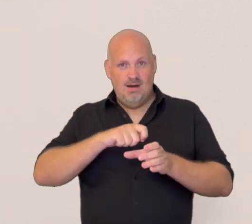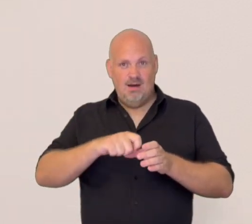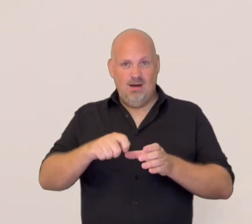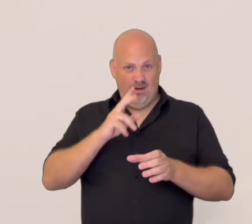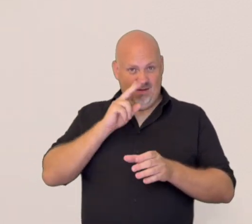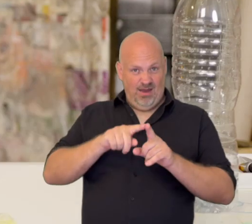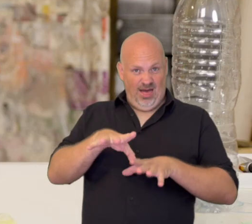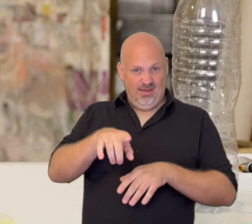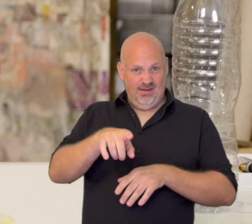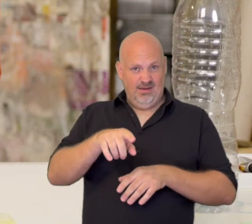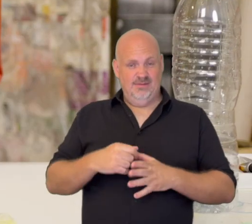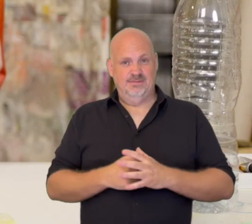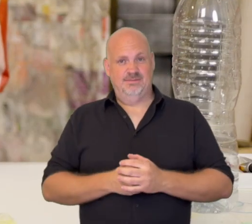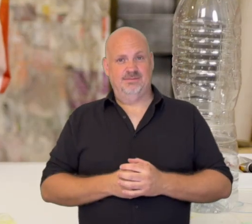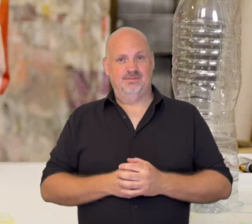that.